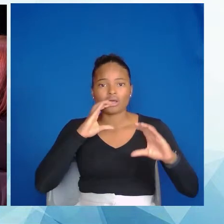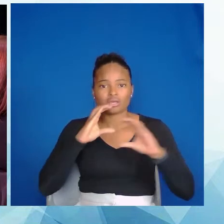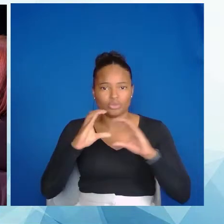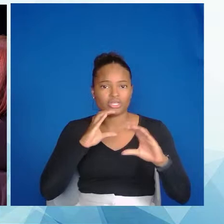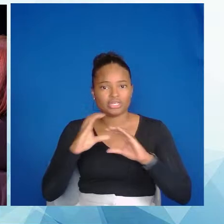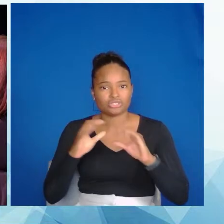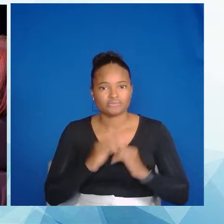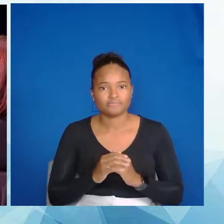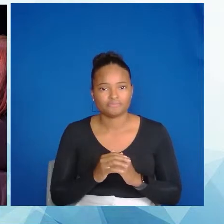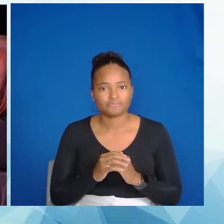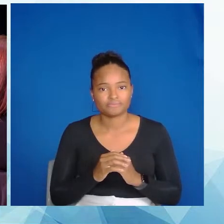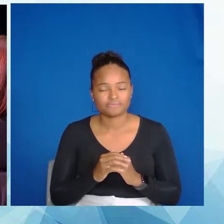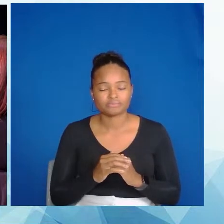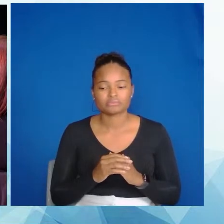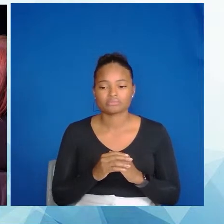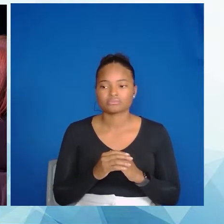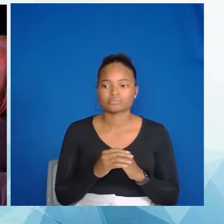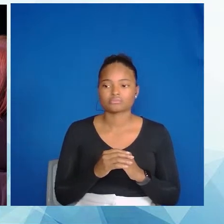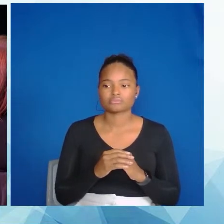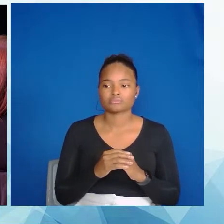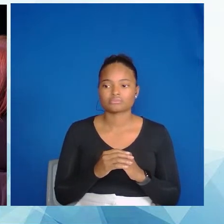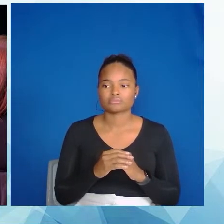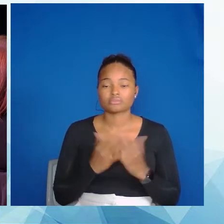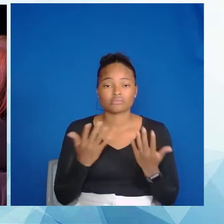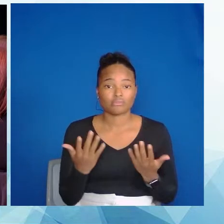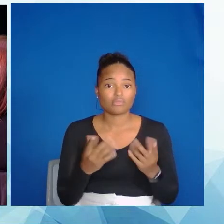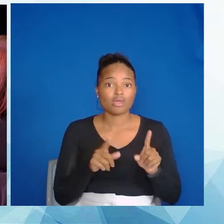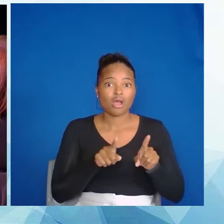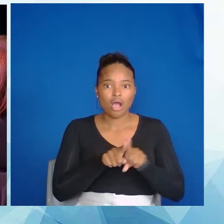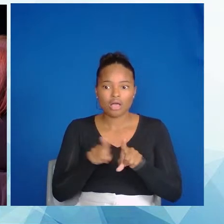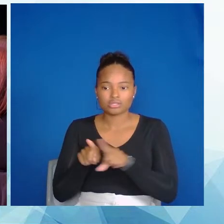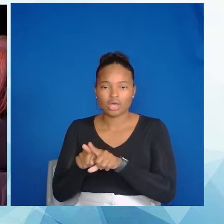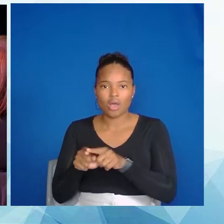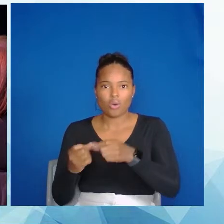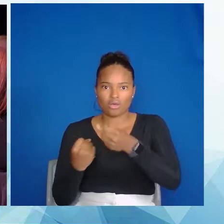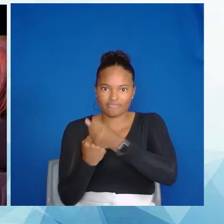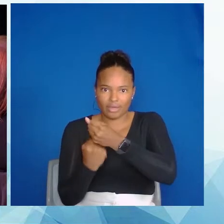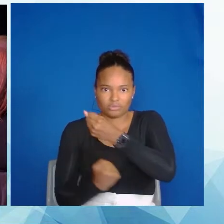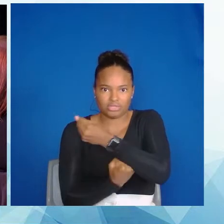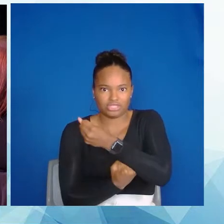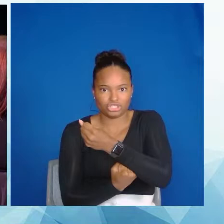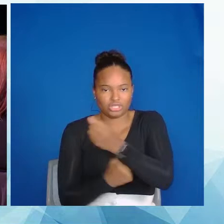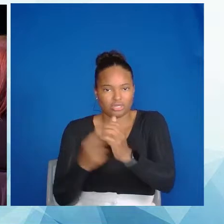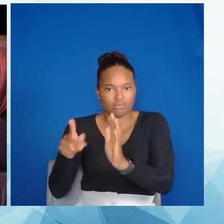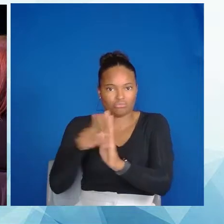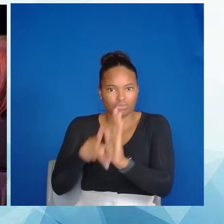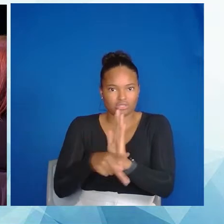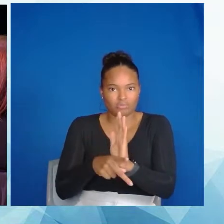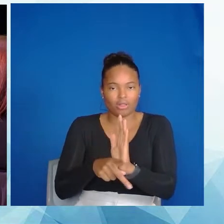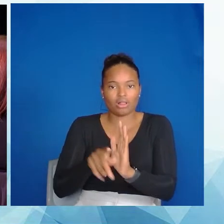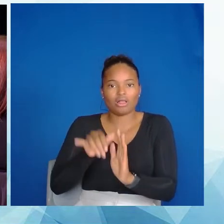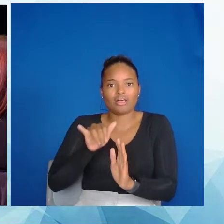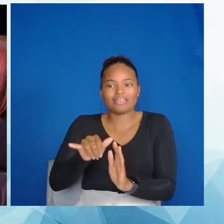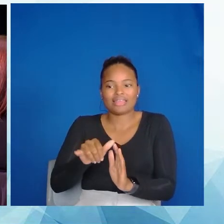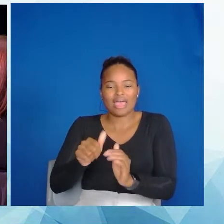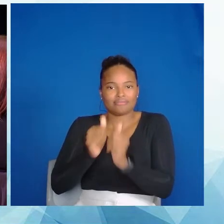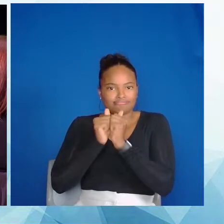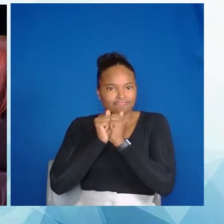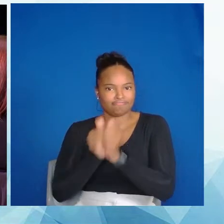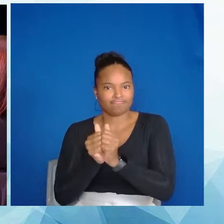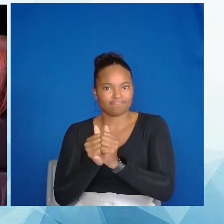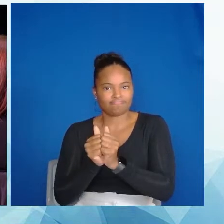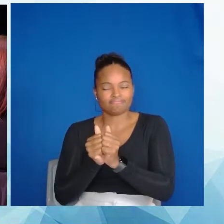communication. It is also the fundamental principle that holds together all